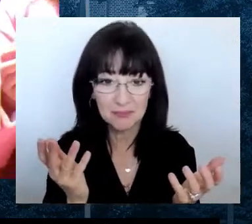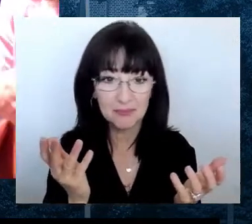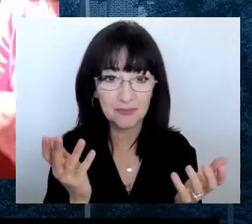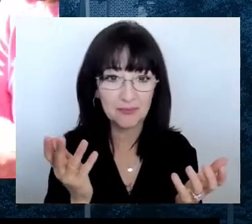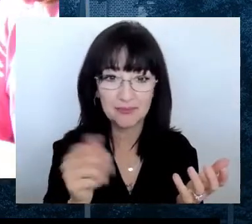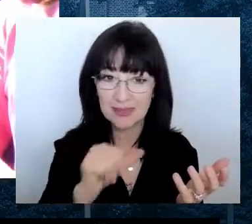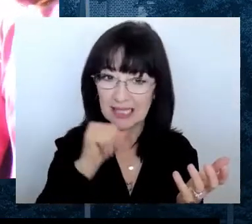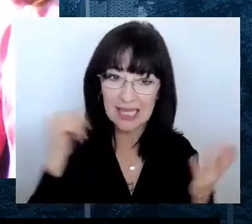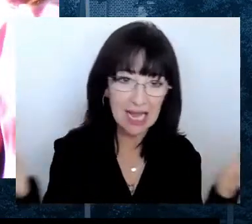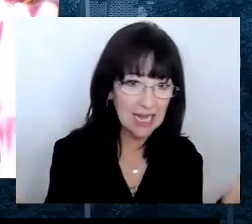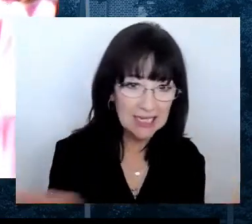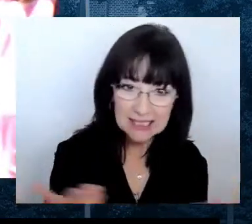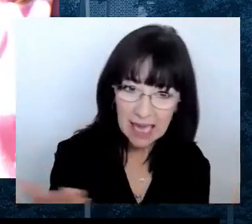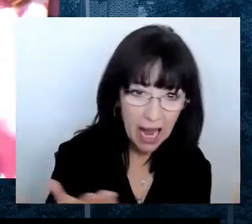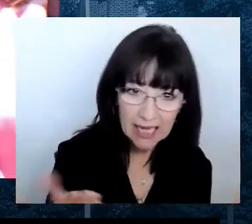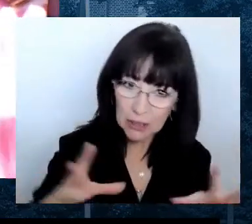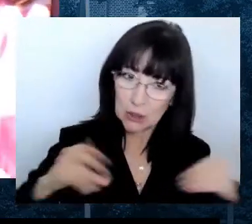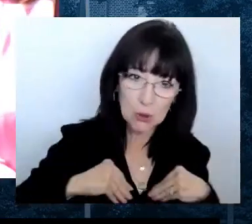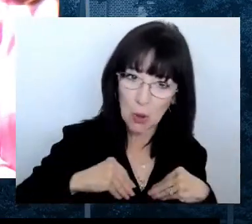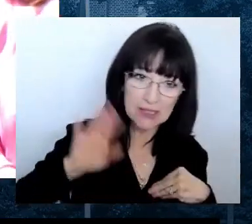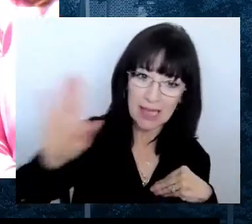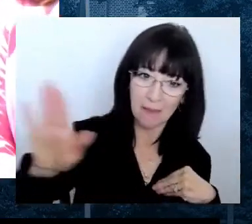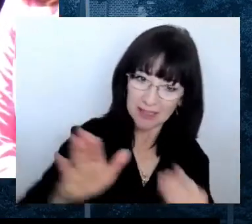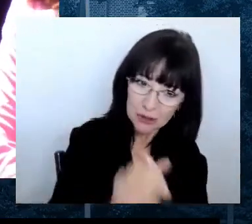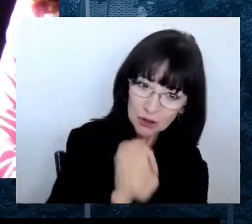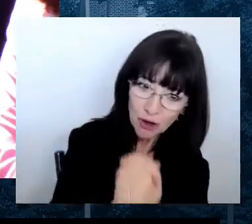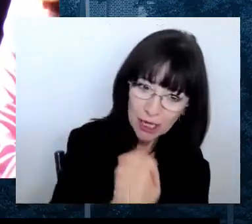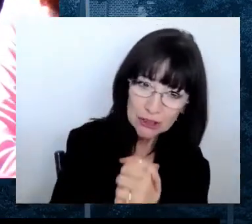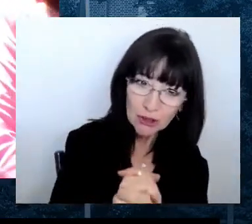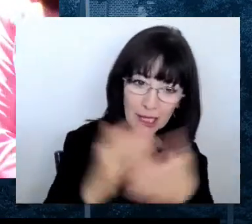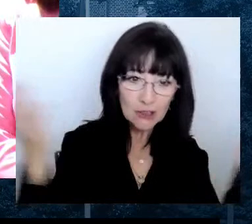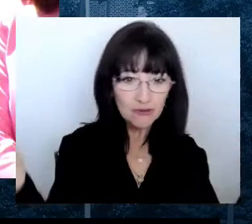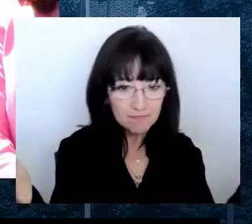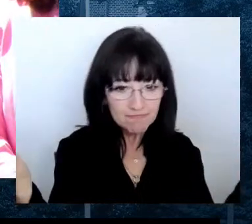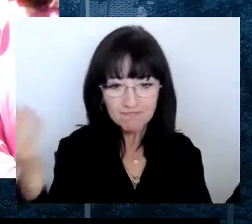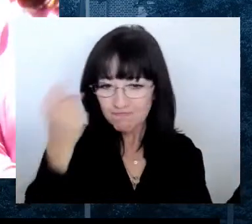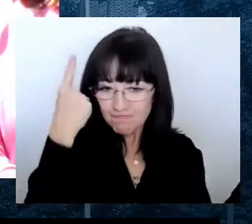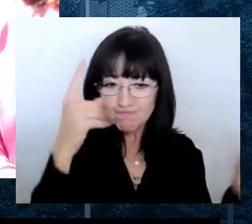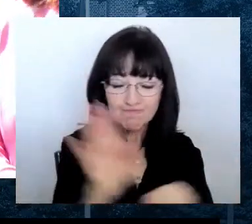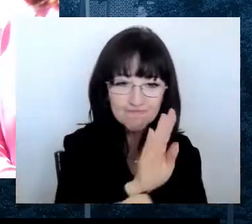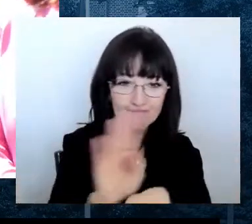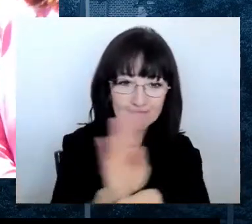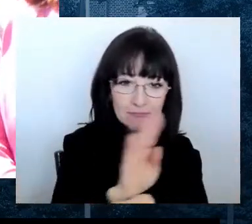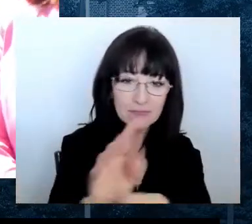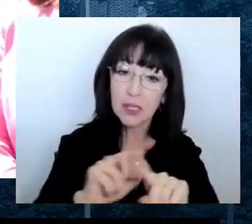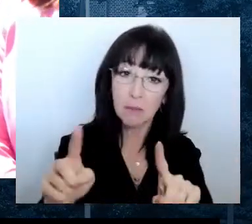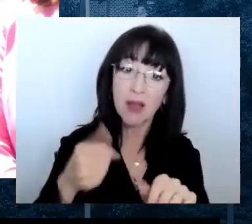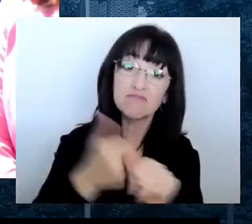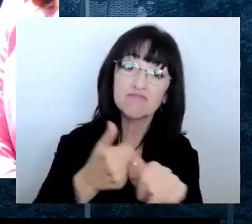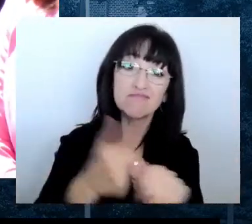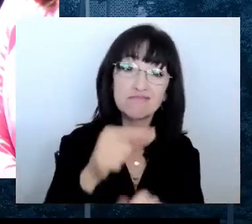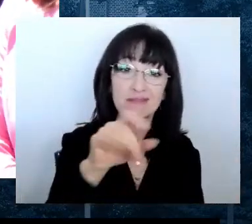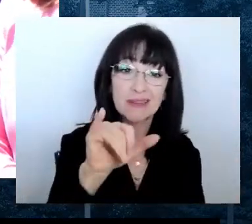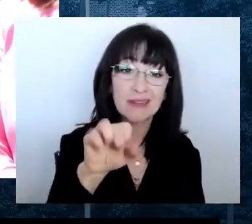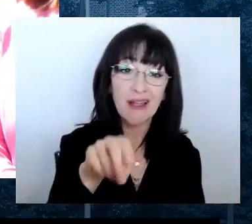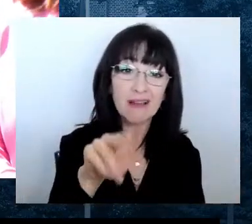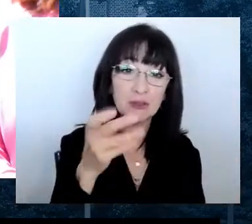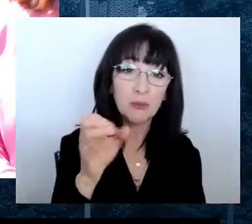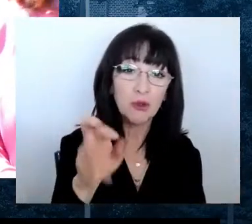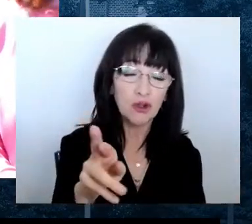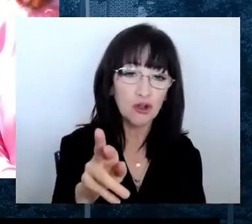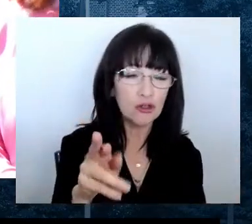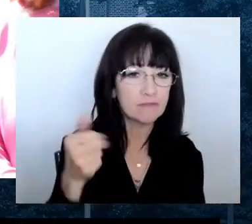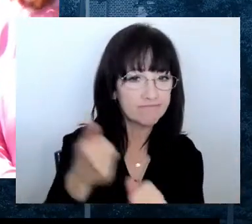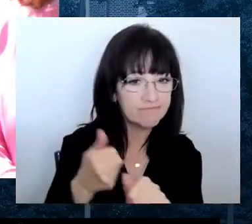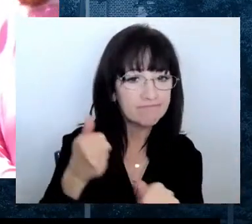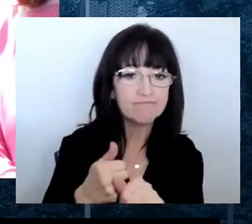Not here to take his congratulations, but he was really thoughtful and